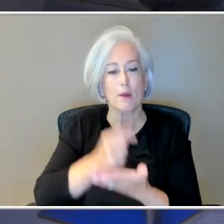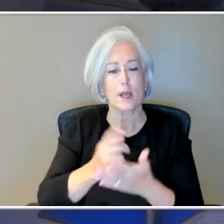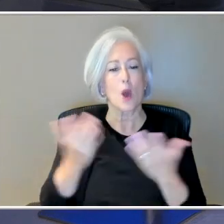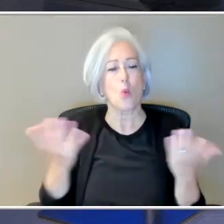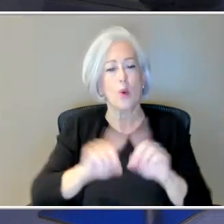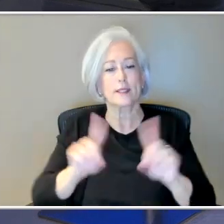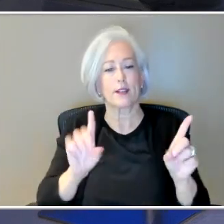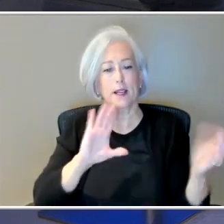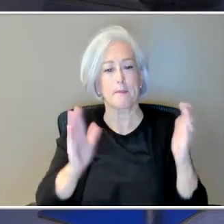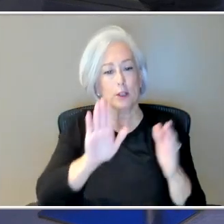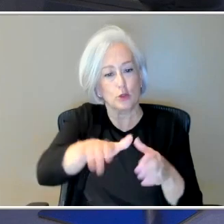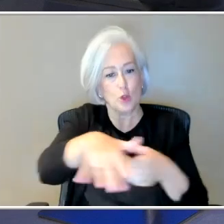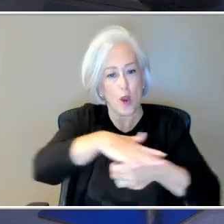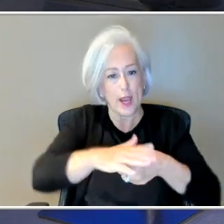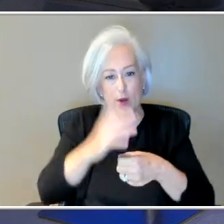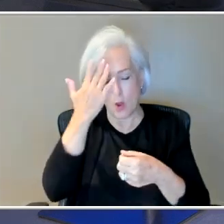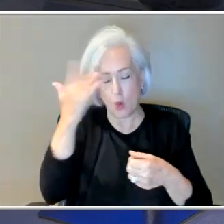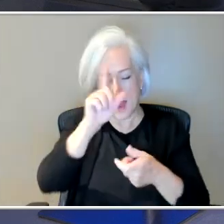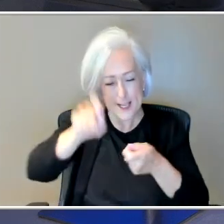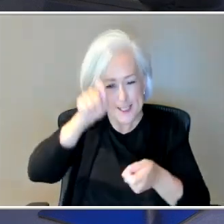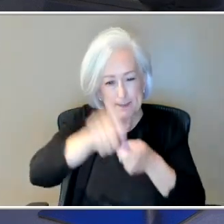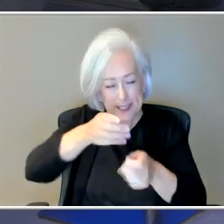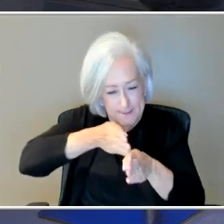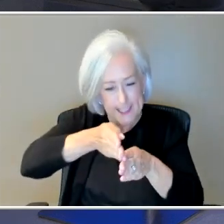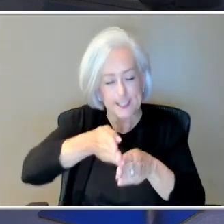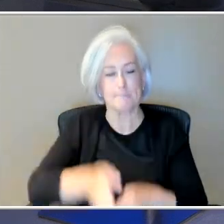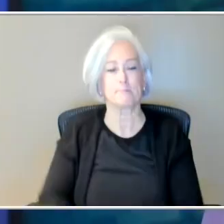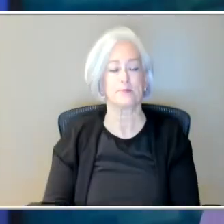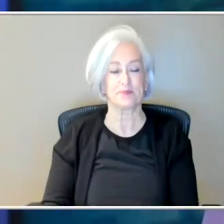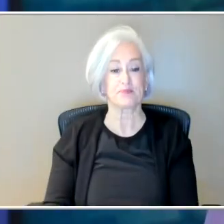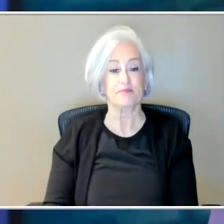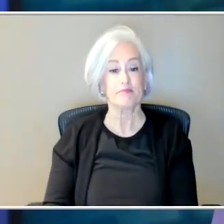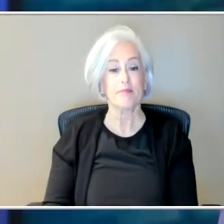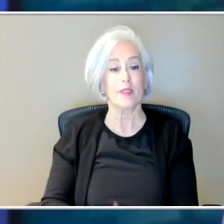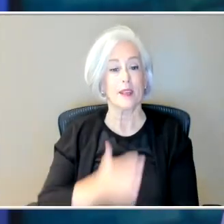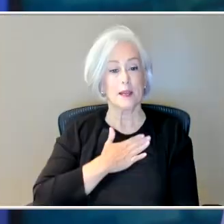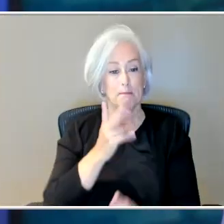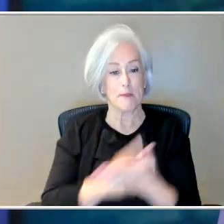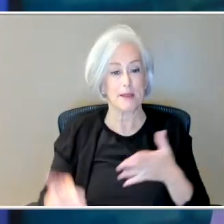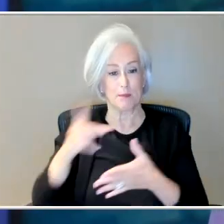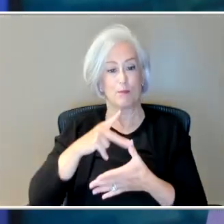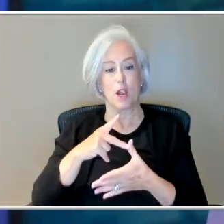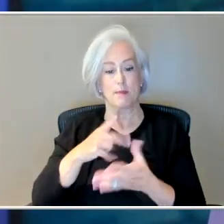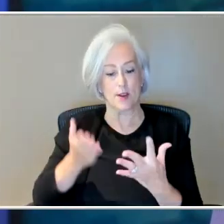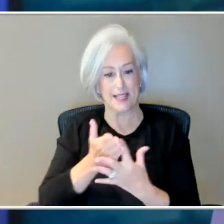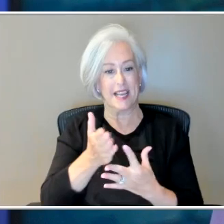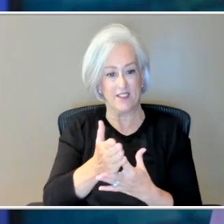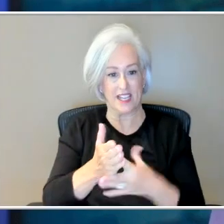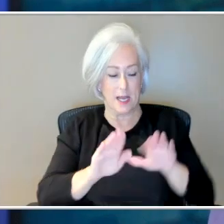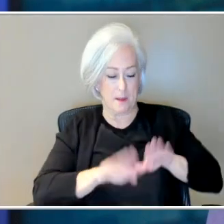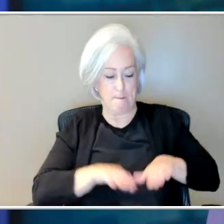you work in, and why is it so specific? Yeah, so I primarily navigate pediatric patients that